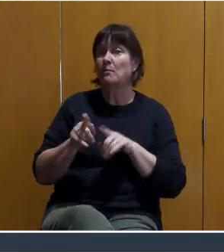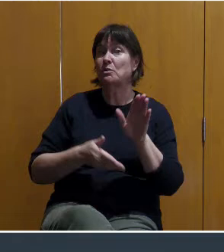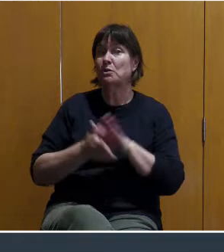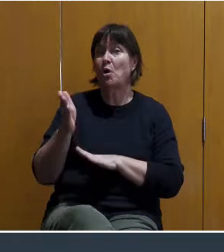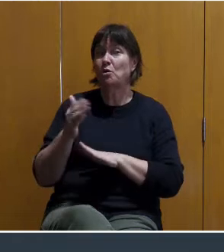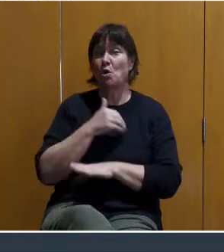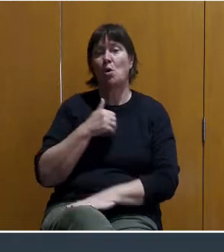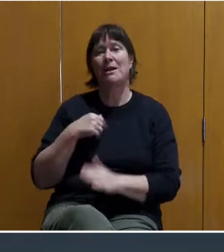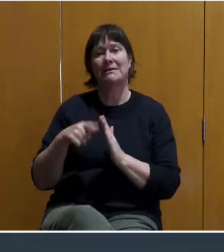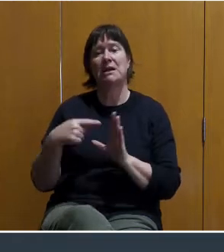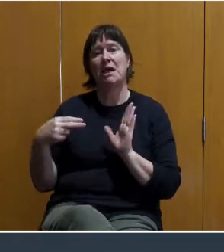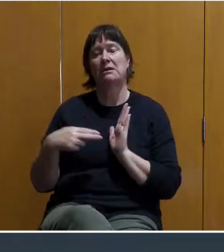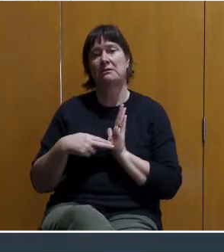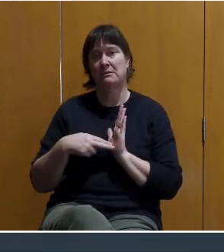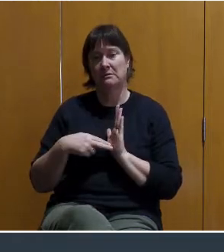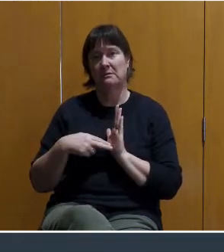January. Okay.